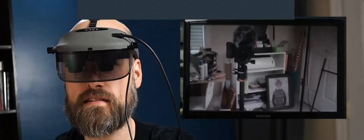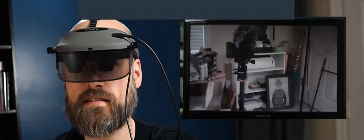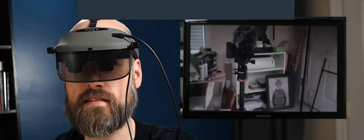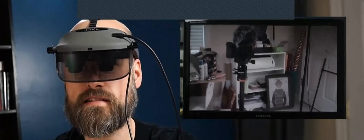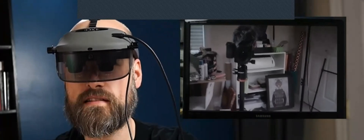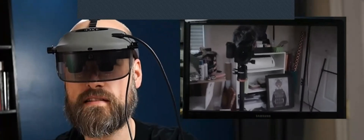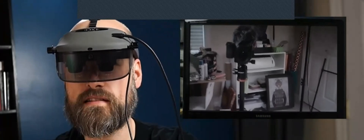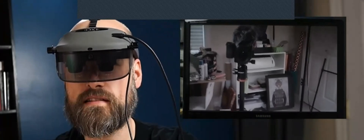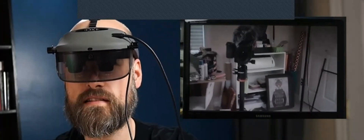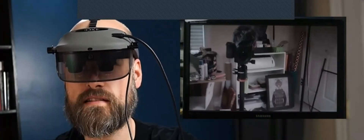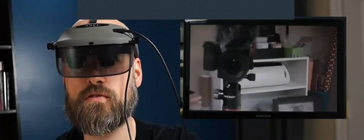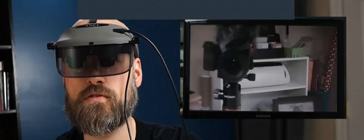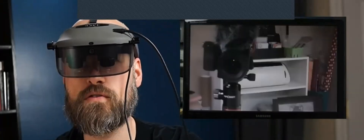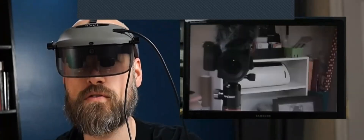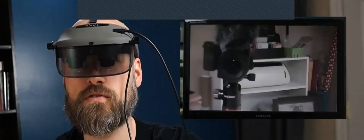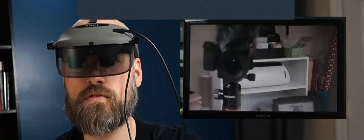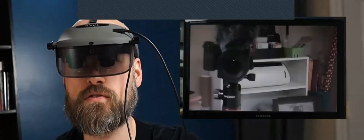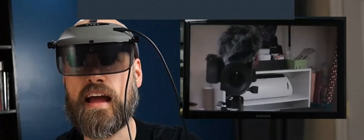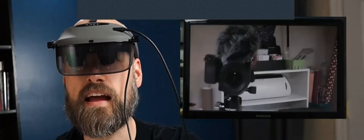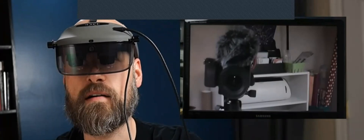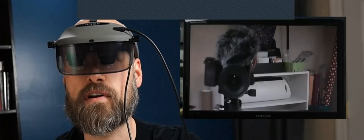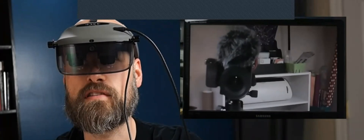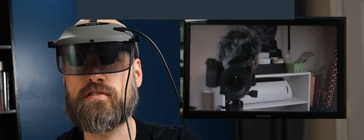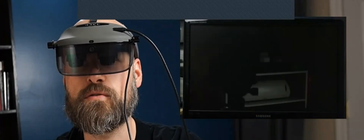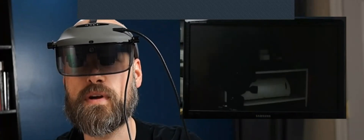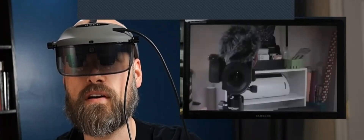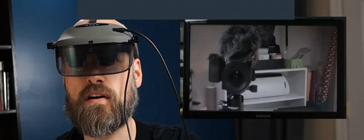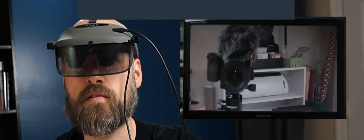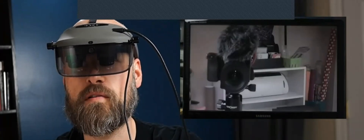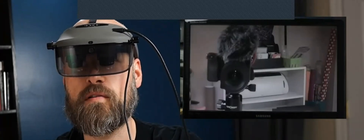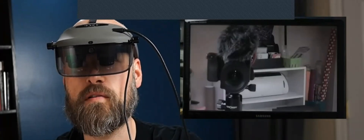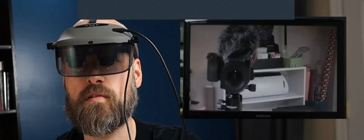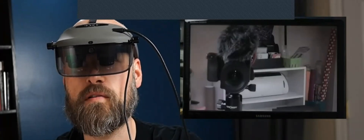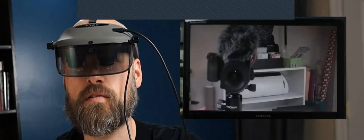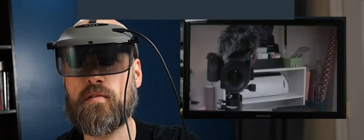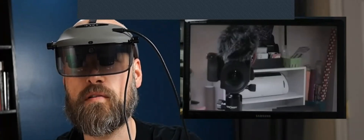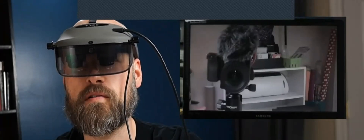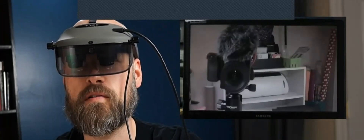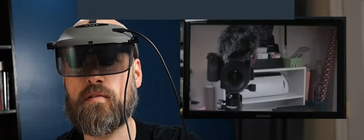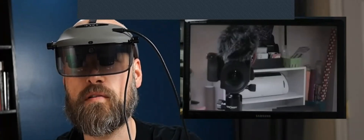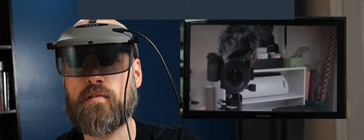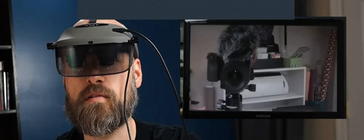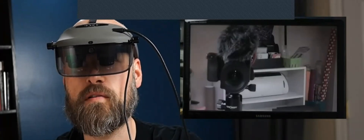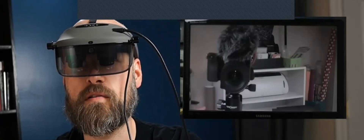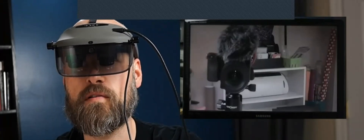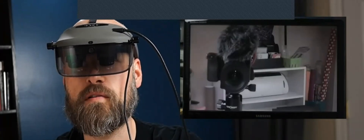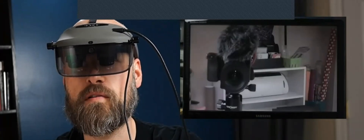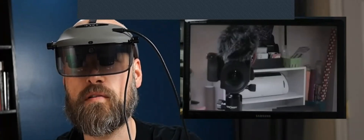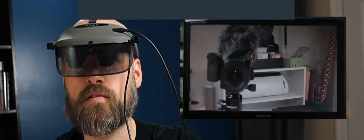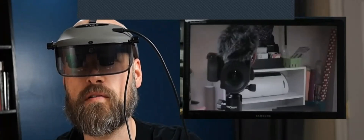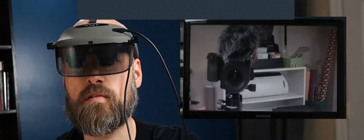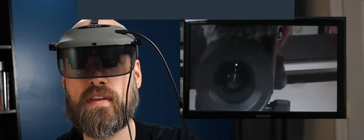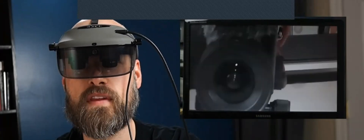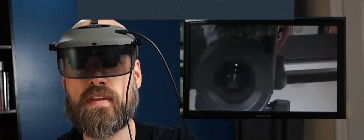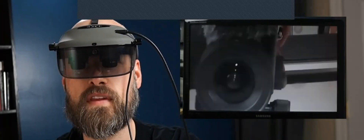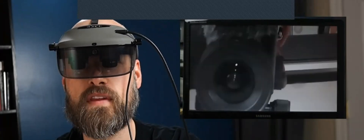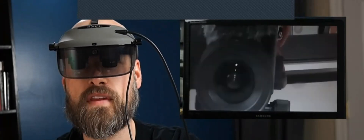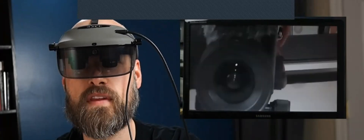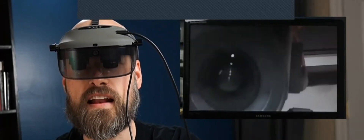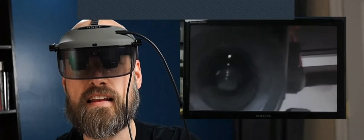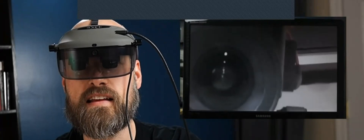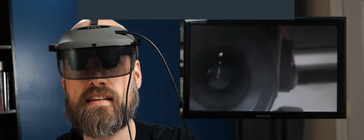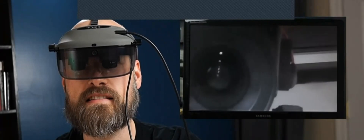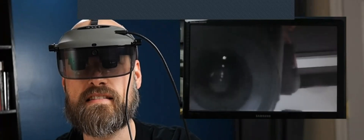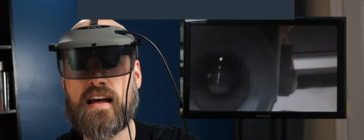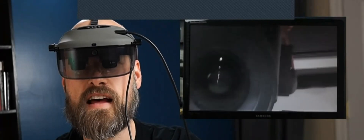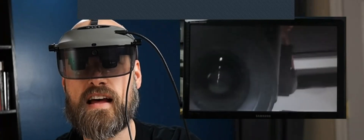Of course, we have our zoom. And I'm going to zoom in on my camera here like I usually do.